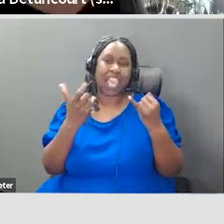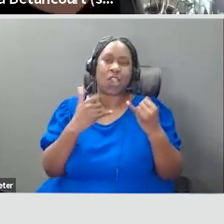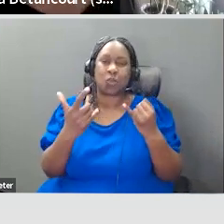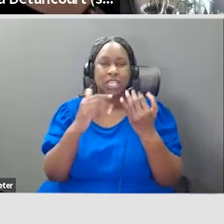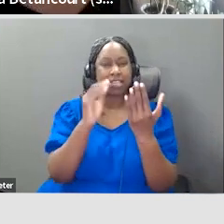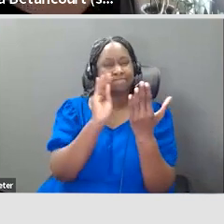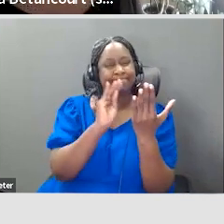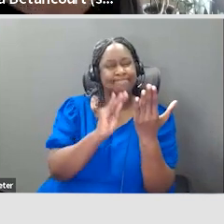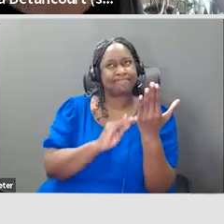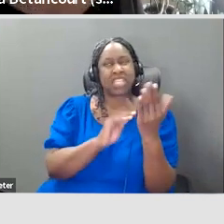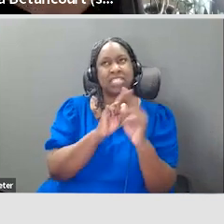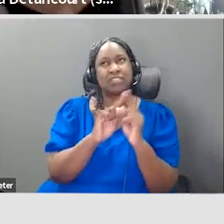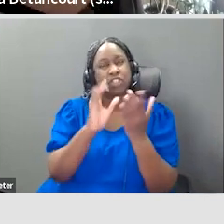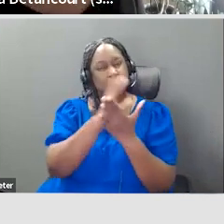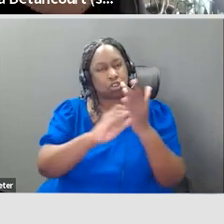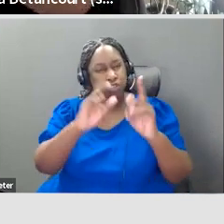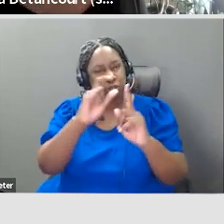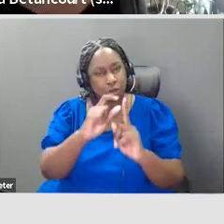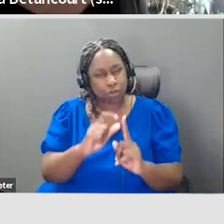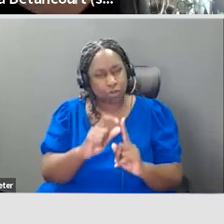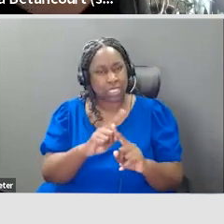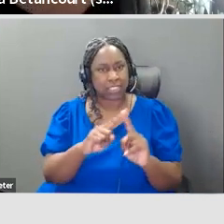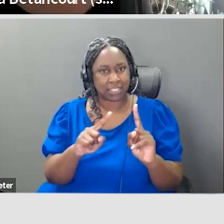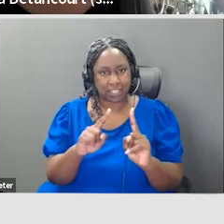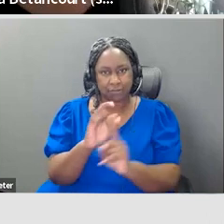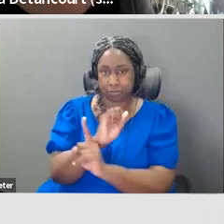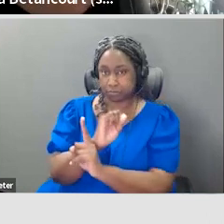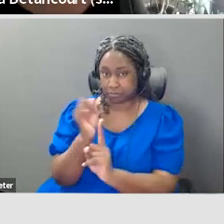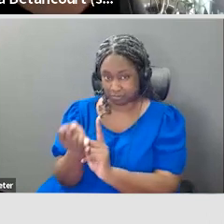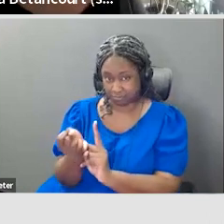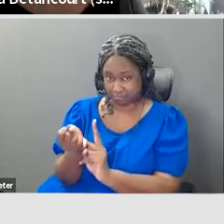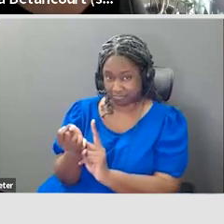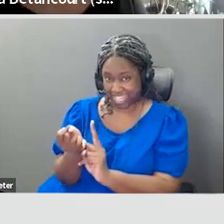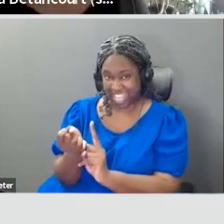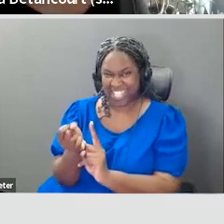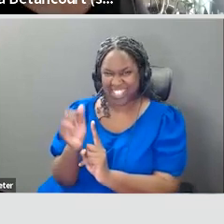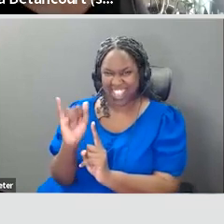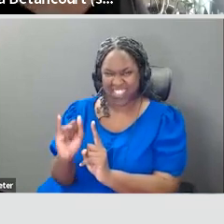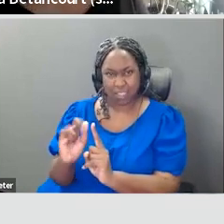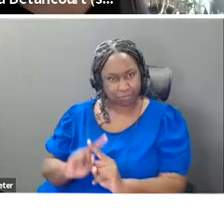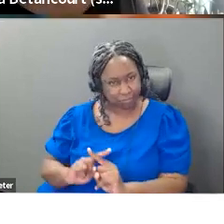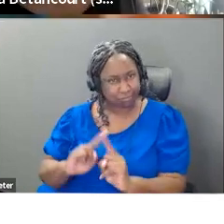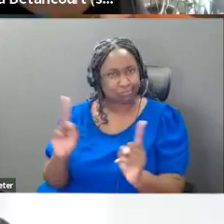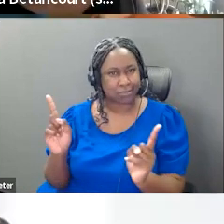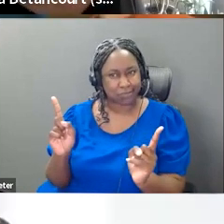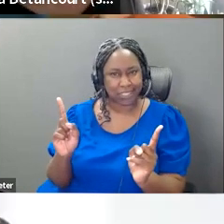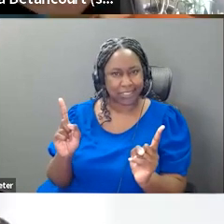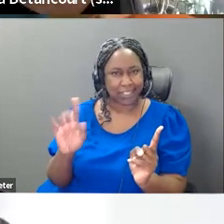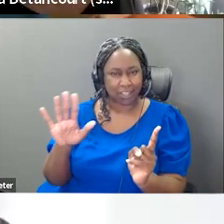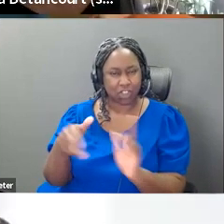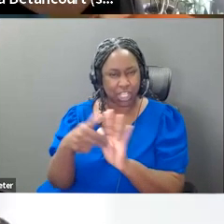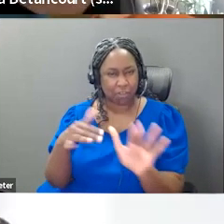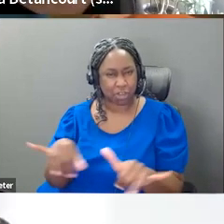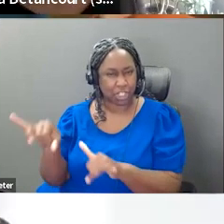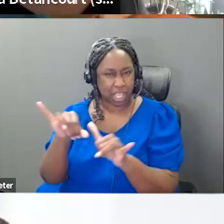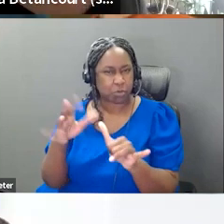terms and different scenarios that would counteract the stereotypes that we wanted to sort of dispel.